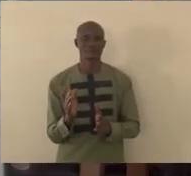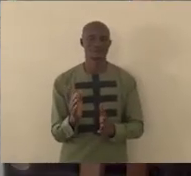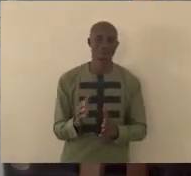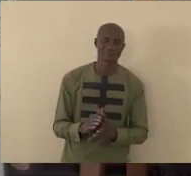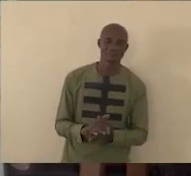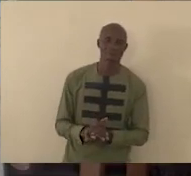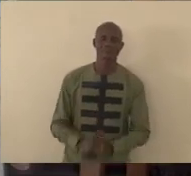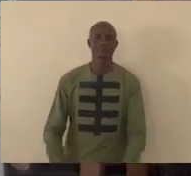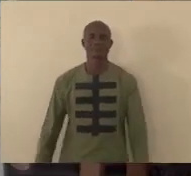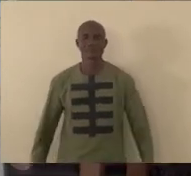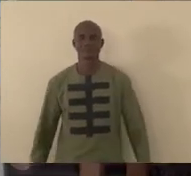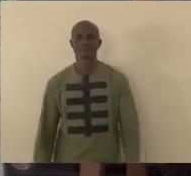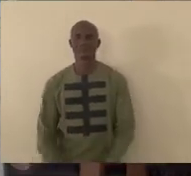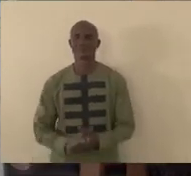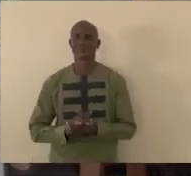or a gang of robbers.